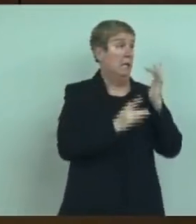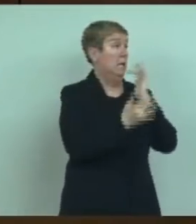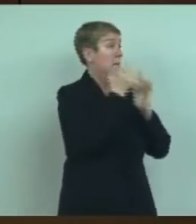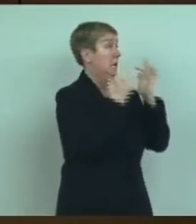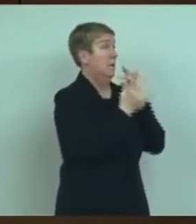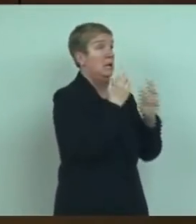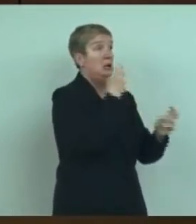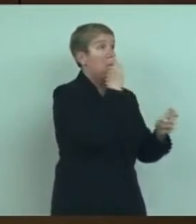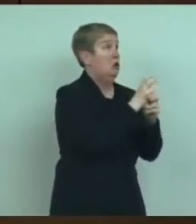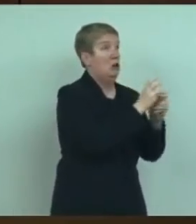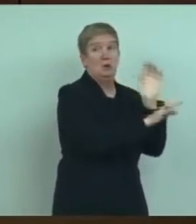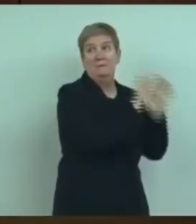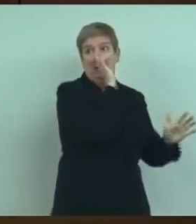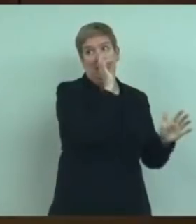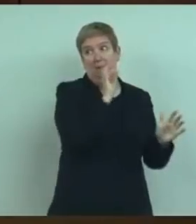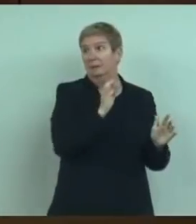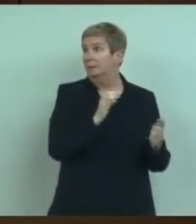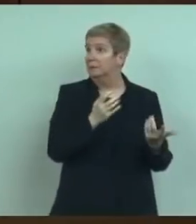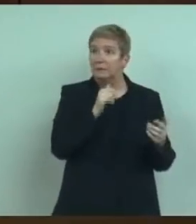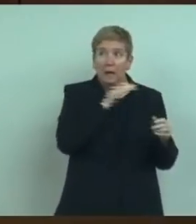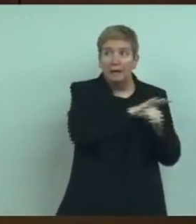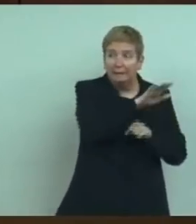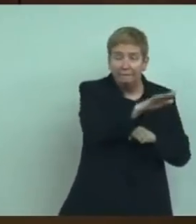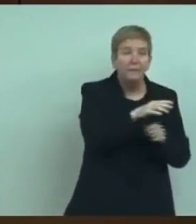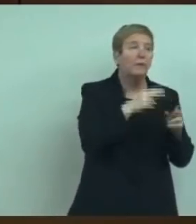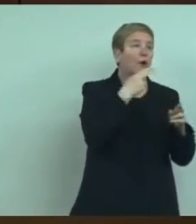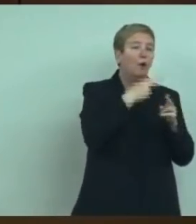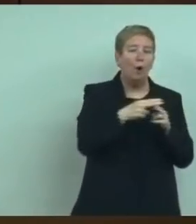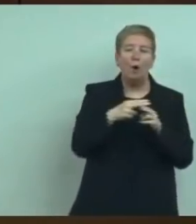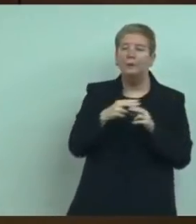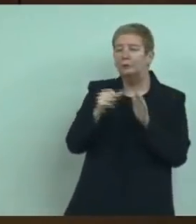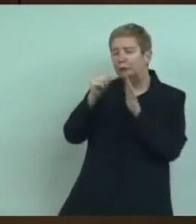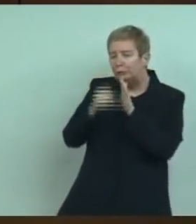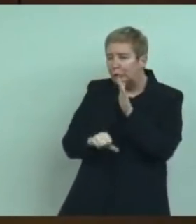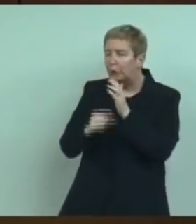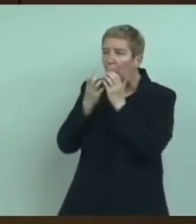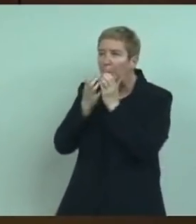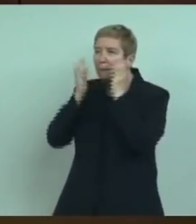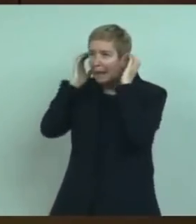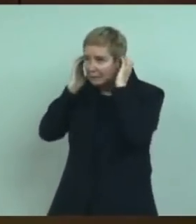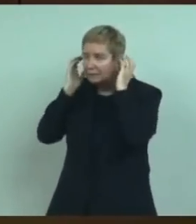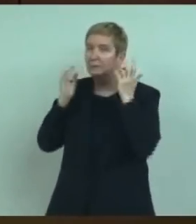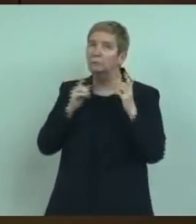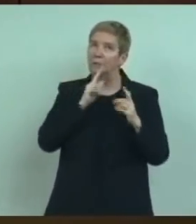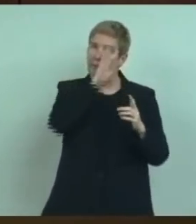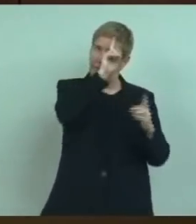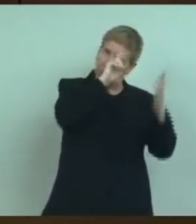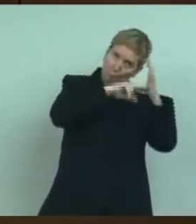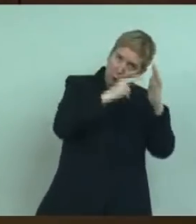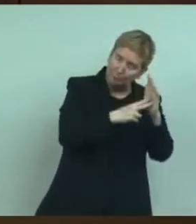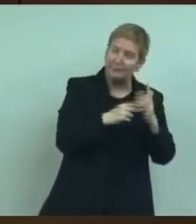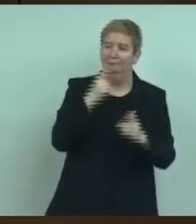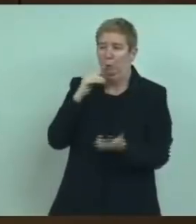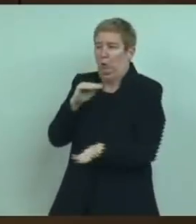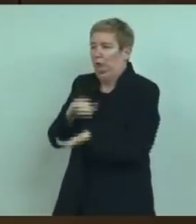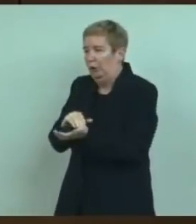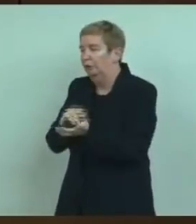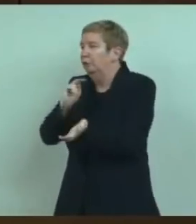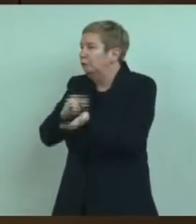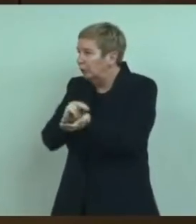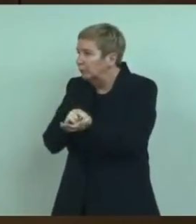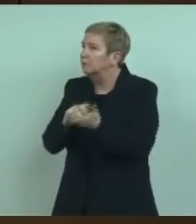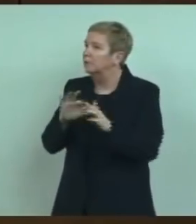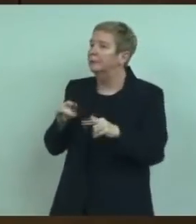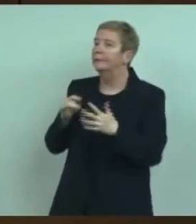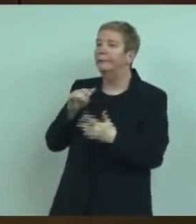come by. These are called procedure or surgical masks. They're intended for a healthcare provider to make sure that they